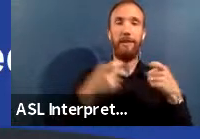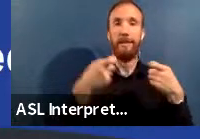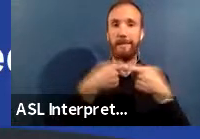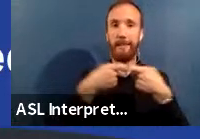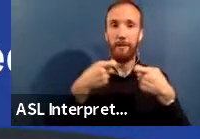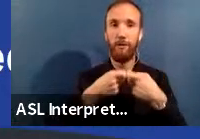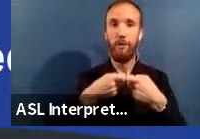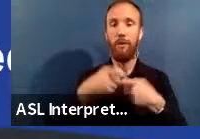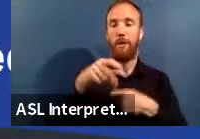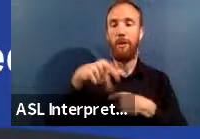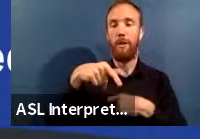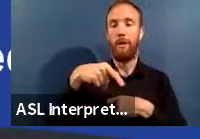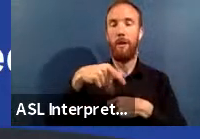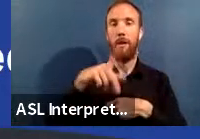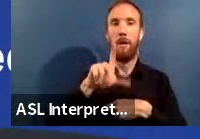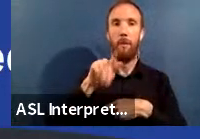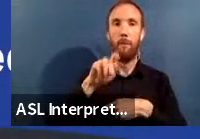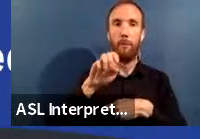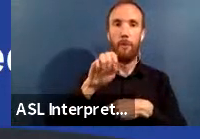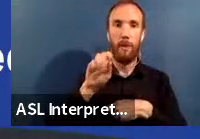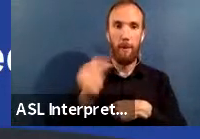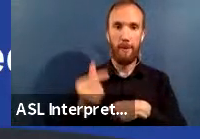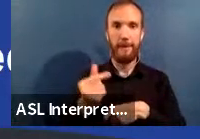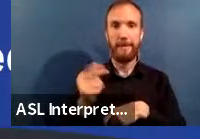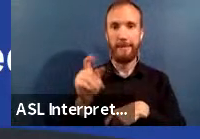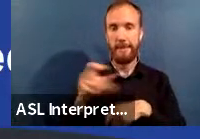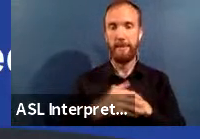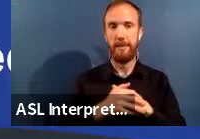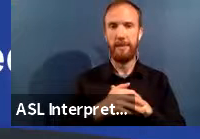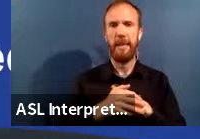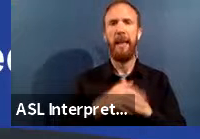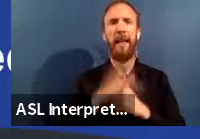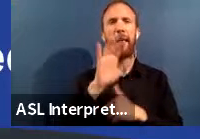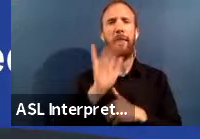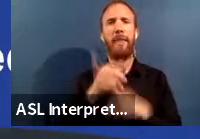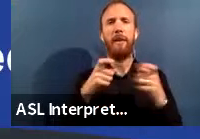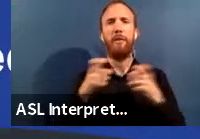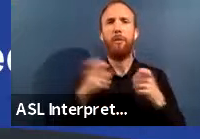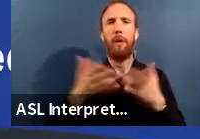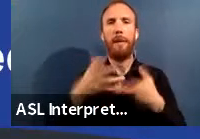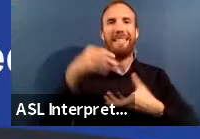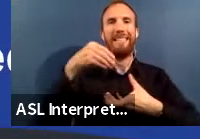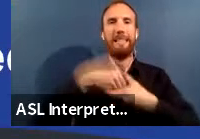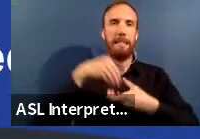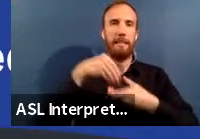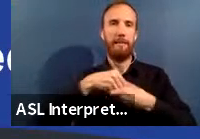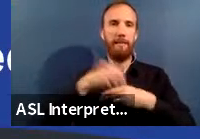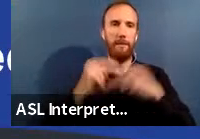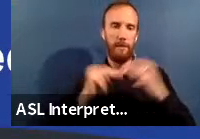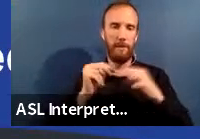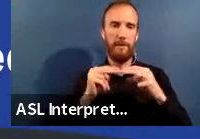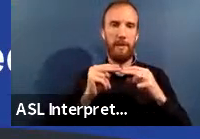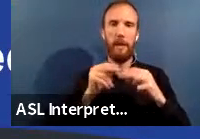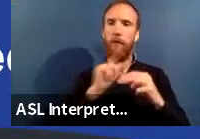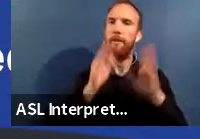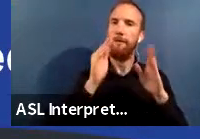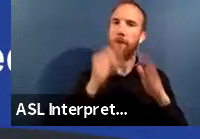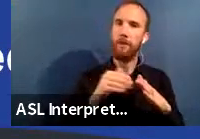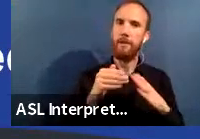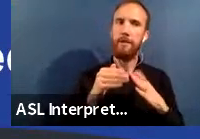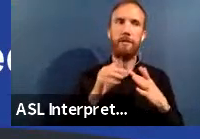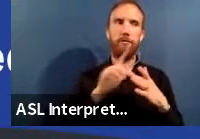needs. These systems control the indoor environment in our buildings and focus on core mechanical systems,